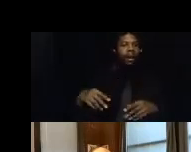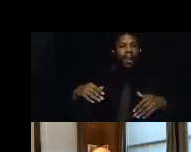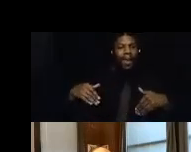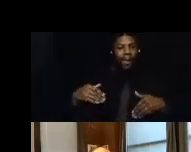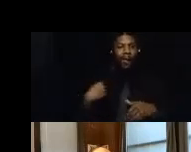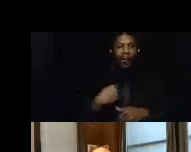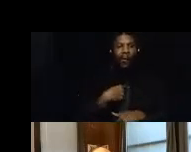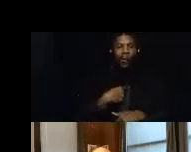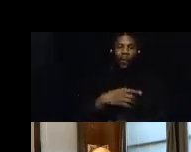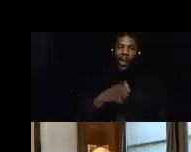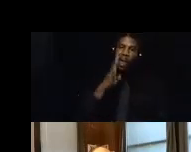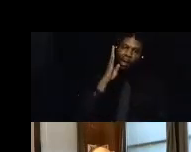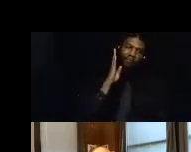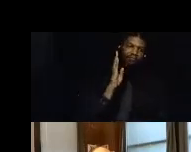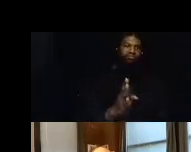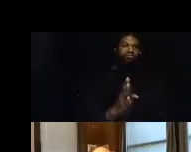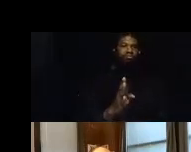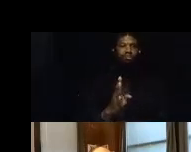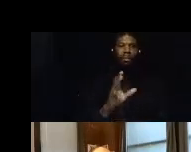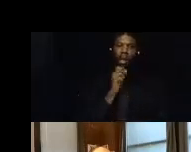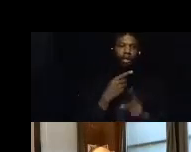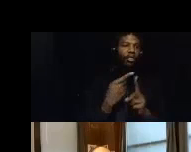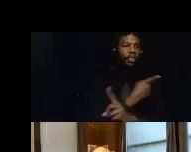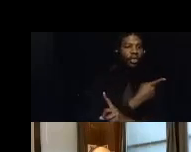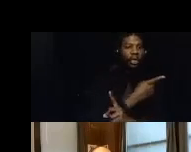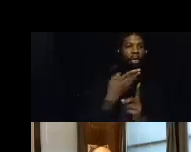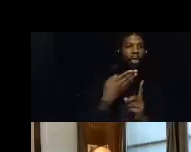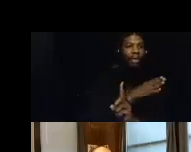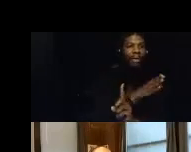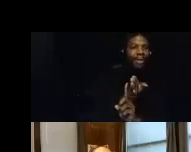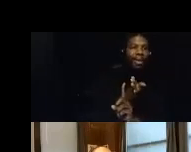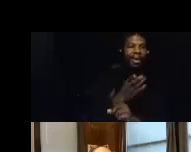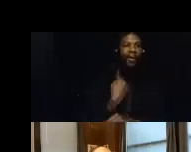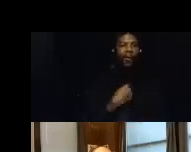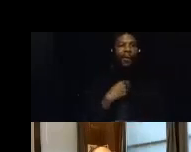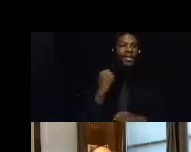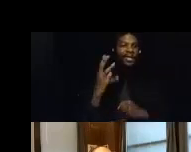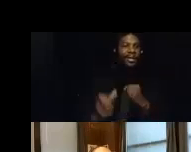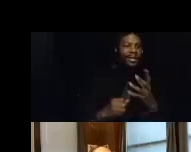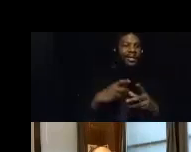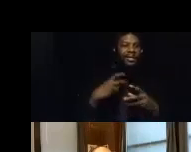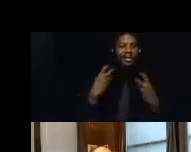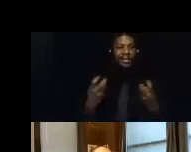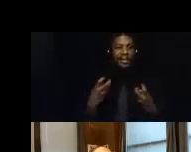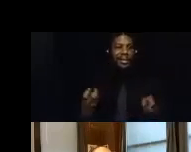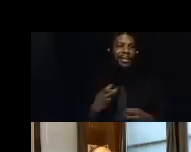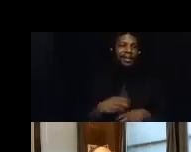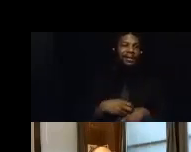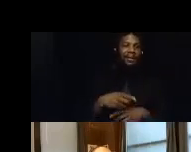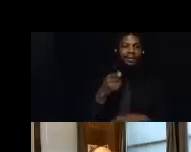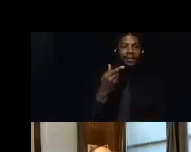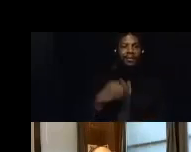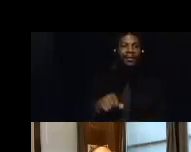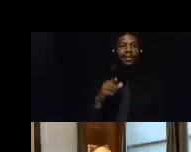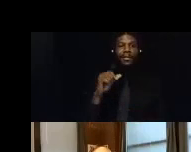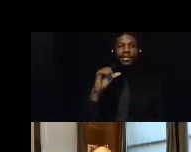we then gin, we jazz June, we die soon.